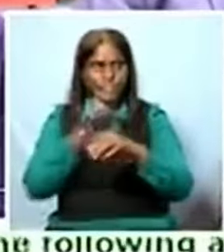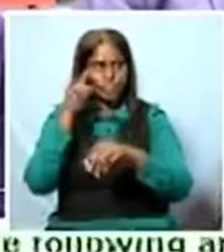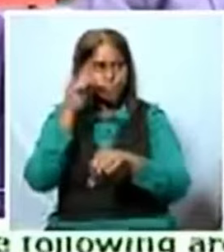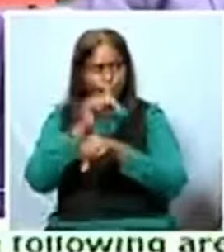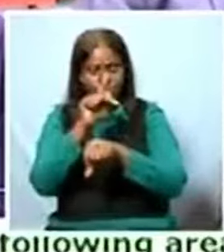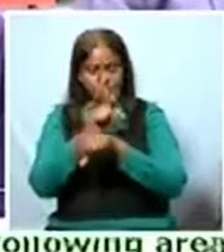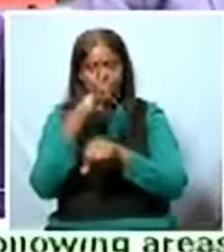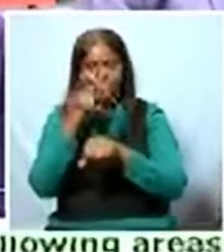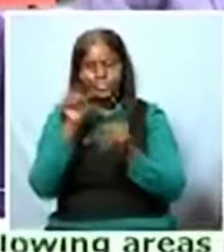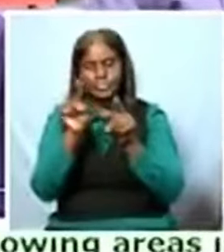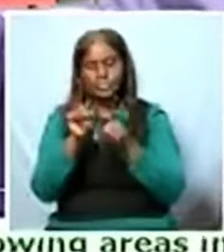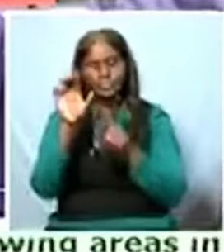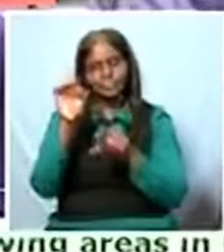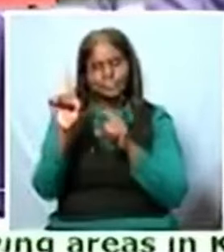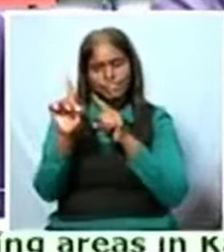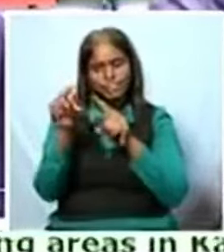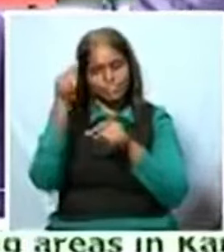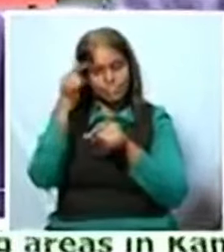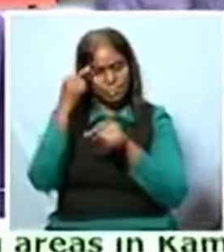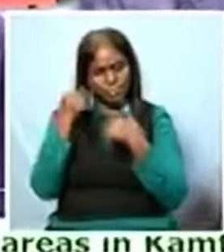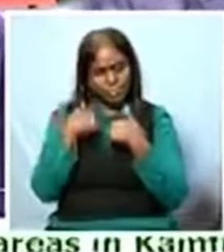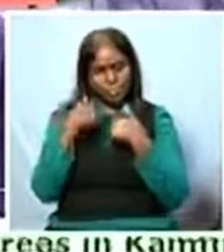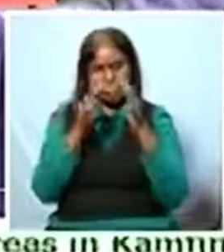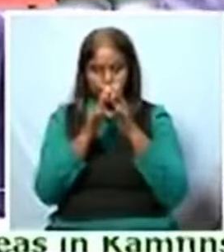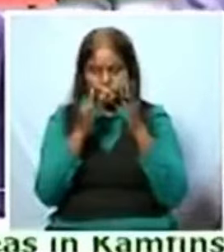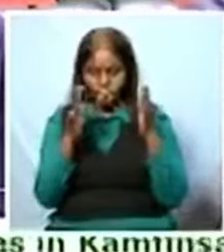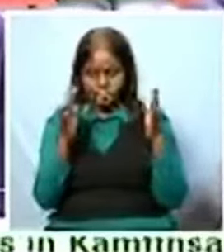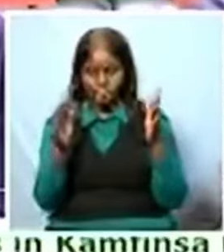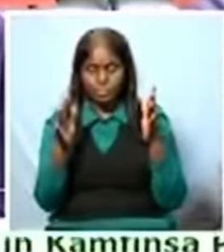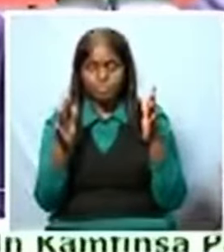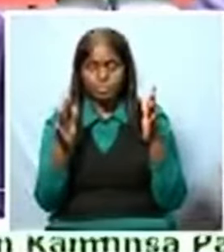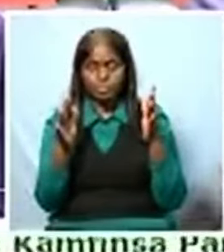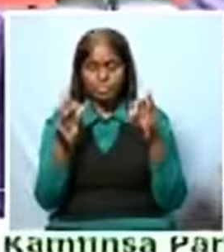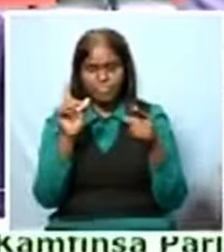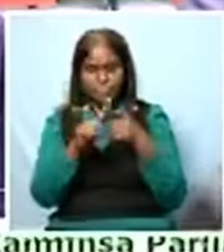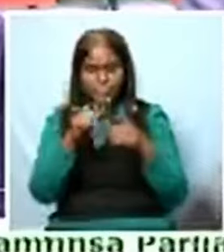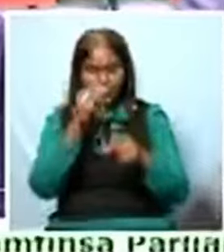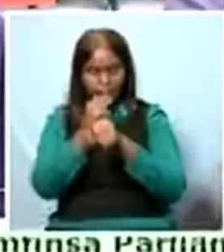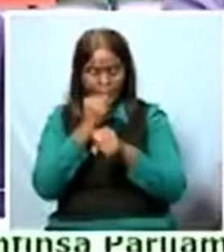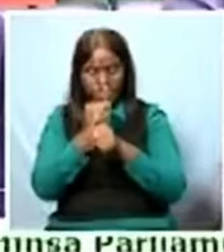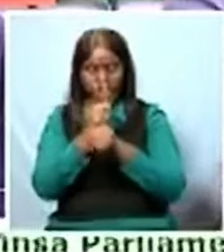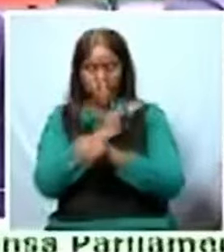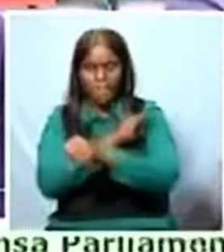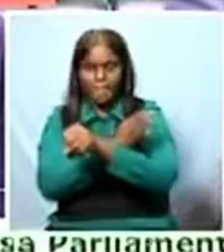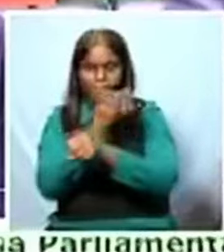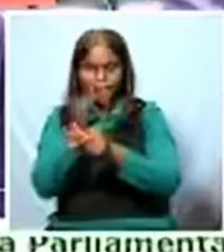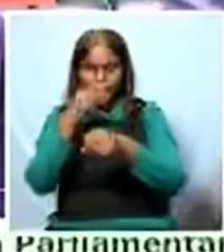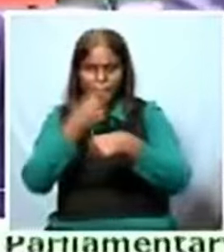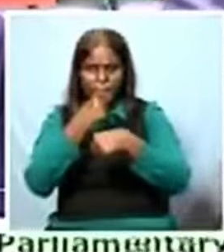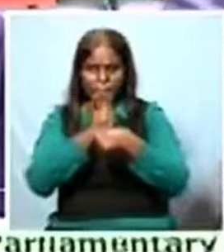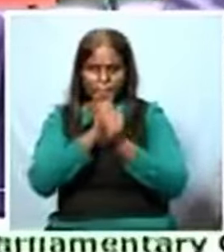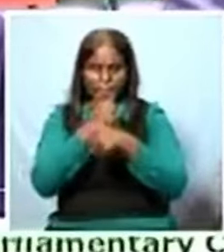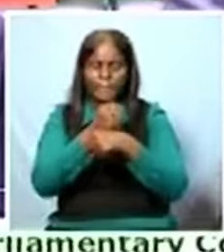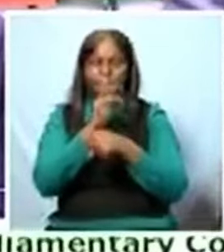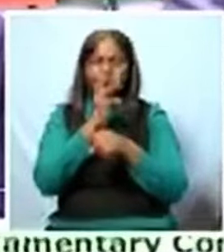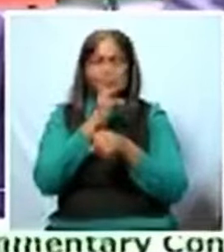is. D, whether government has expanded the operational capacity of Ndeke Water Distribution Center to enable